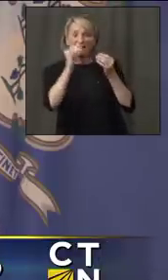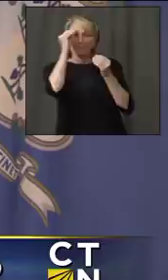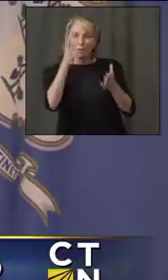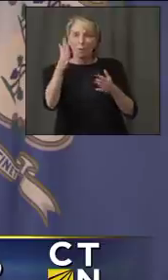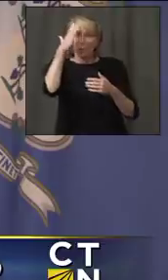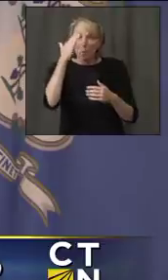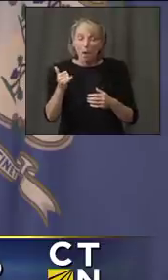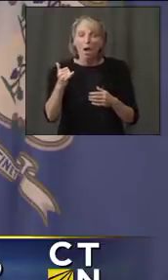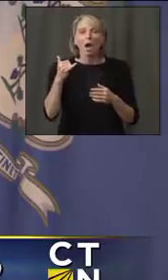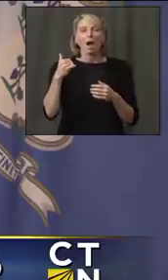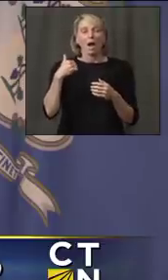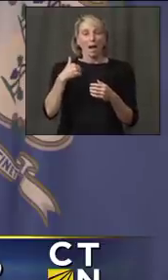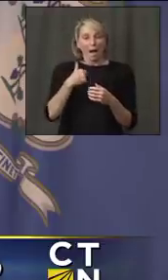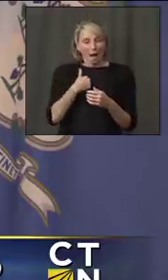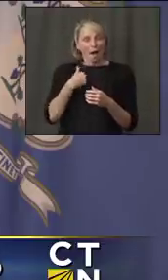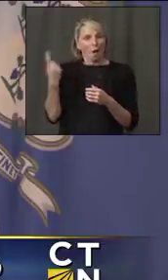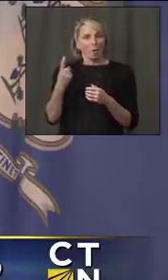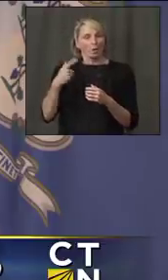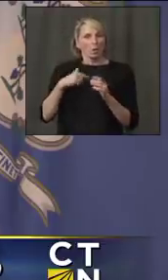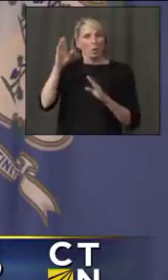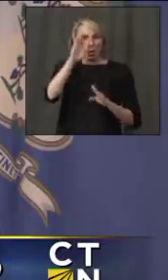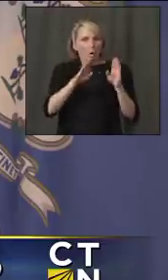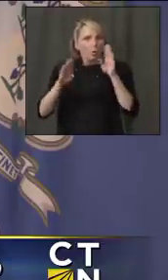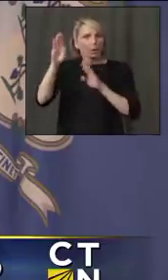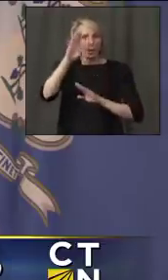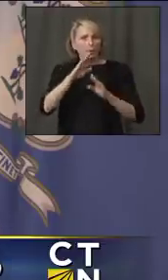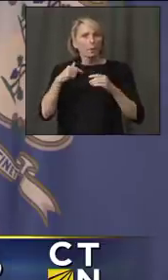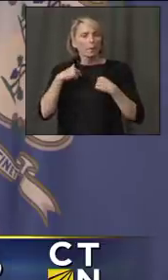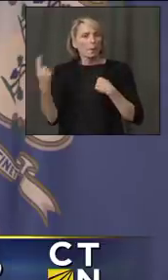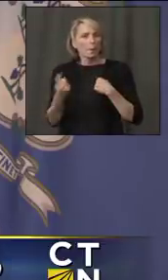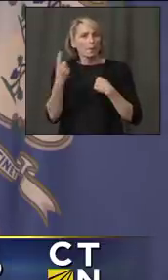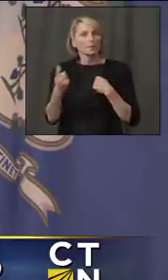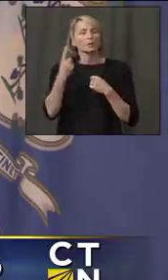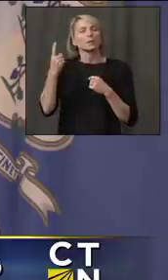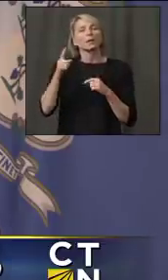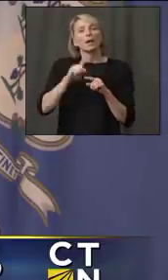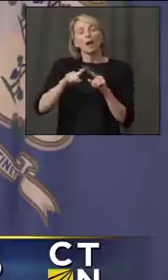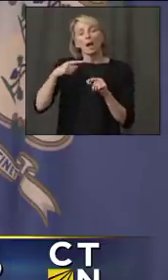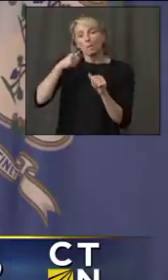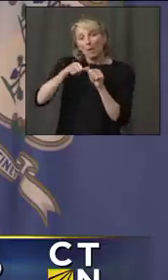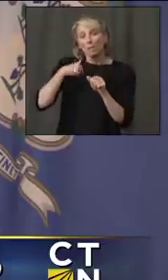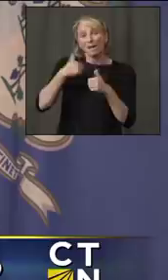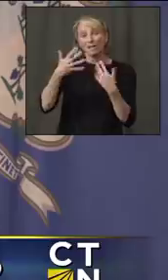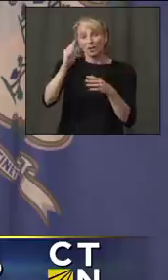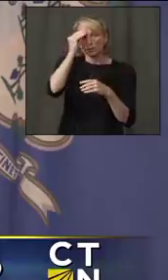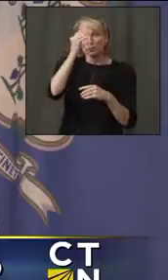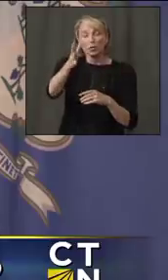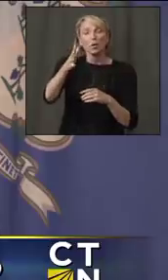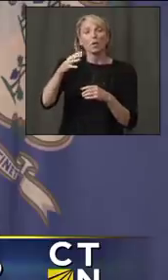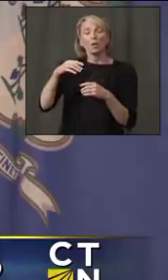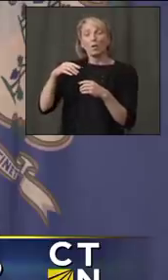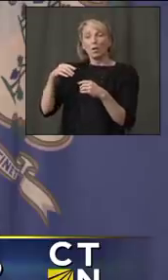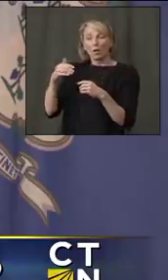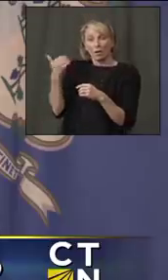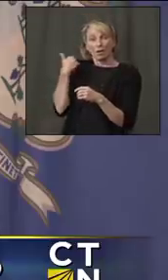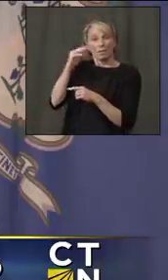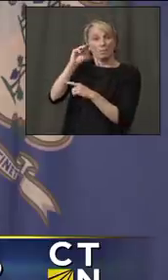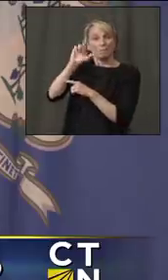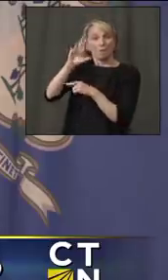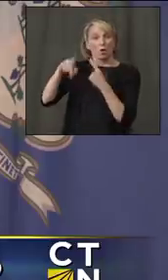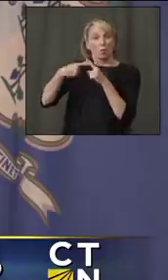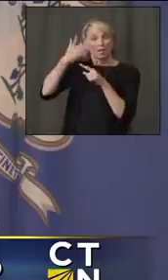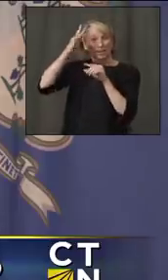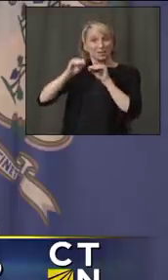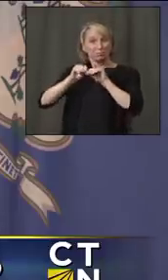tell you this because I said early on in this pandemic, you hope for the best, but we plan for the worst. And we look